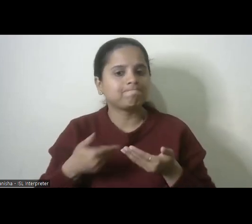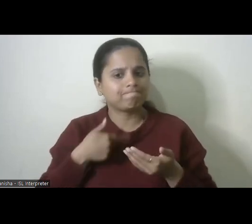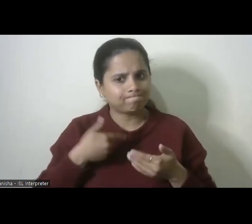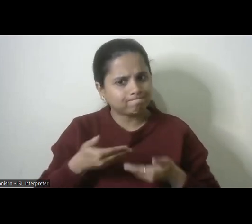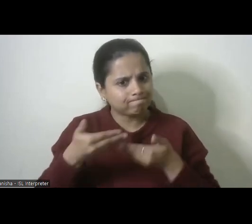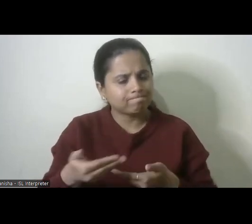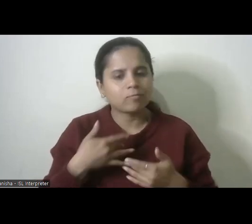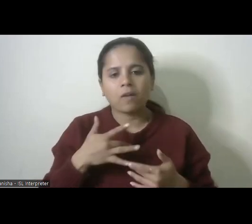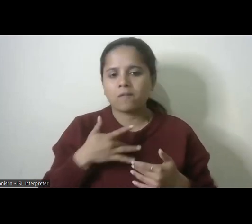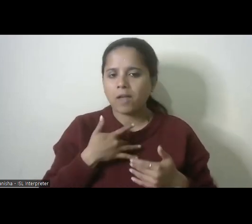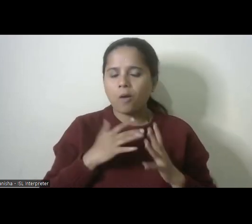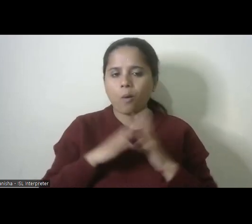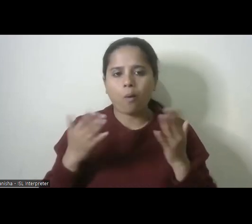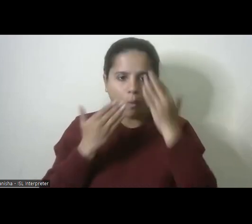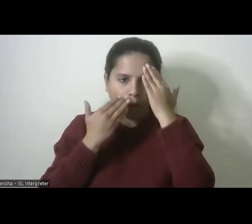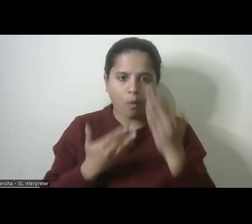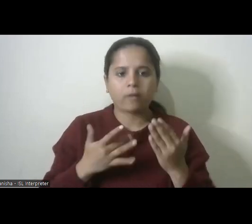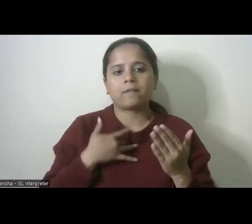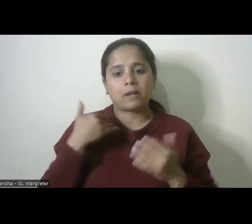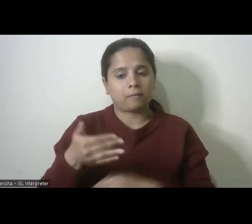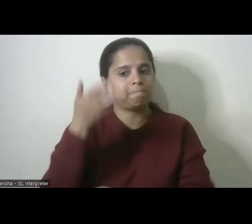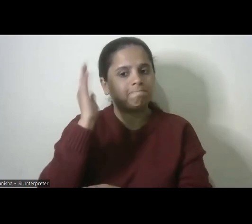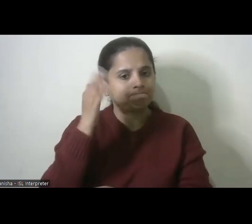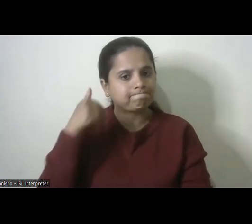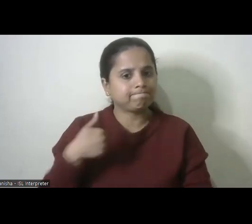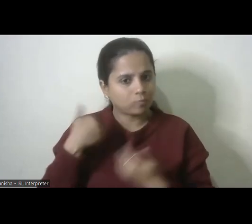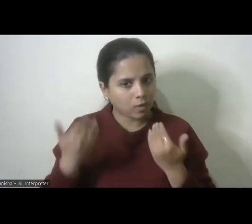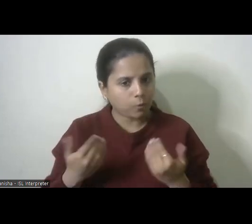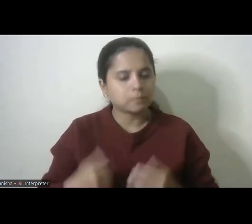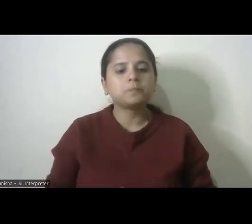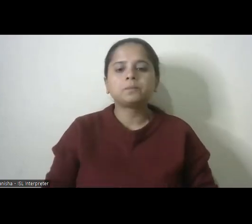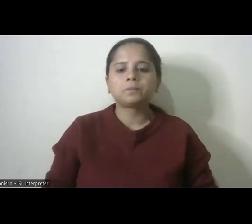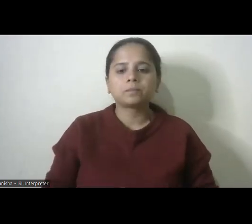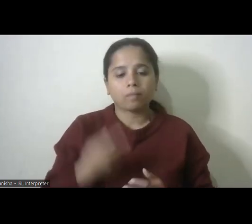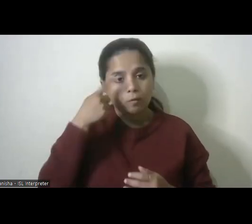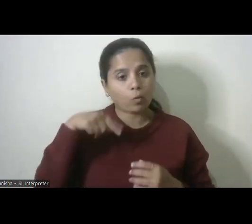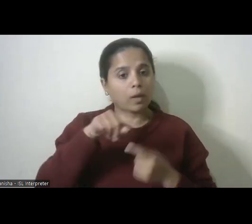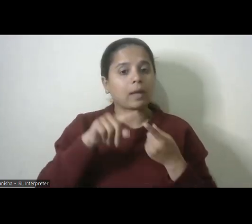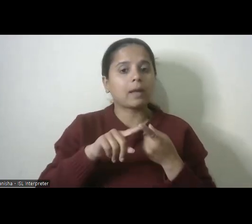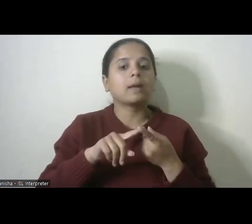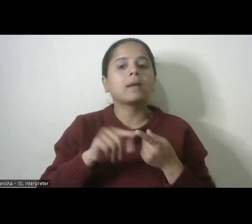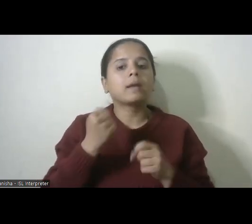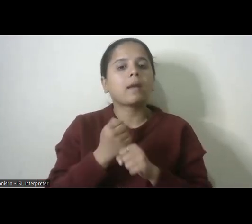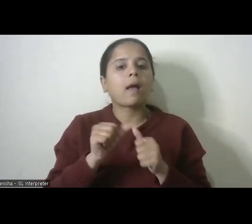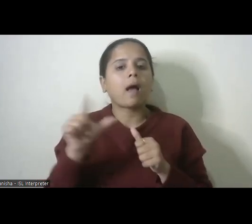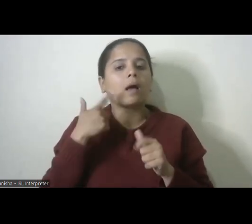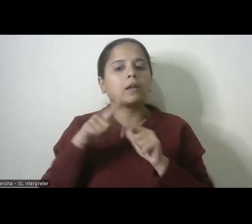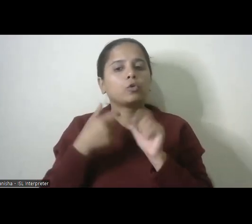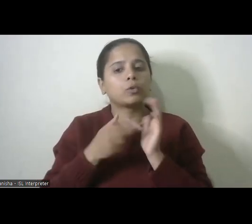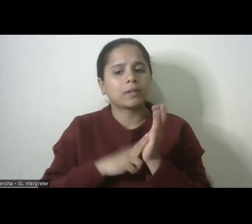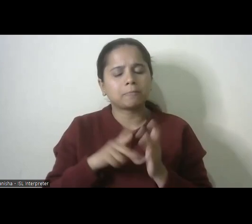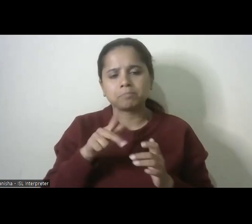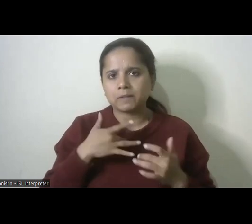an honor to deliver this lecture for the egalitarians. It means a